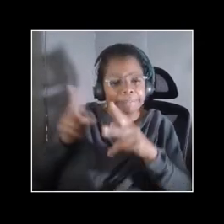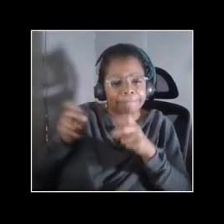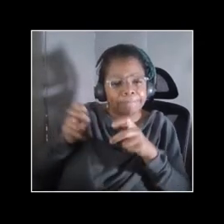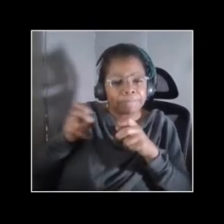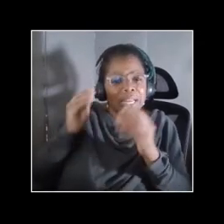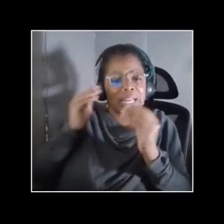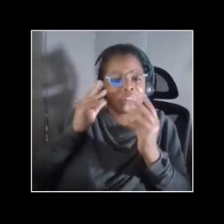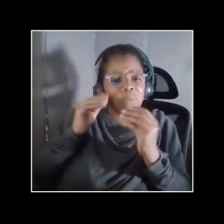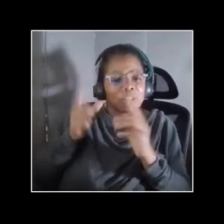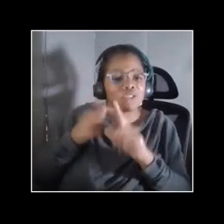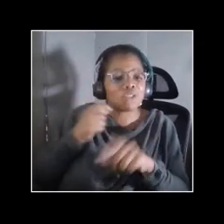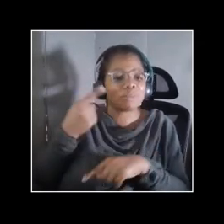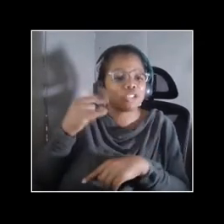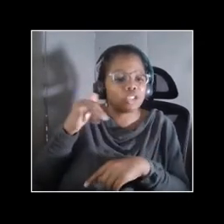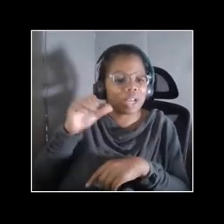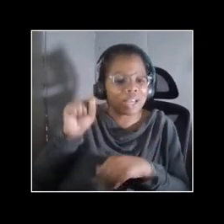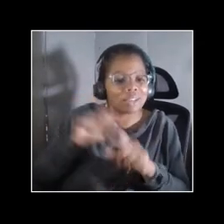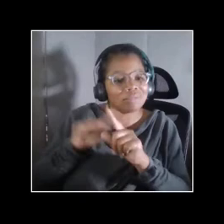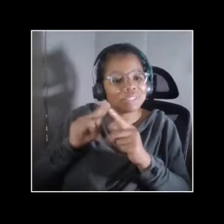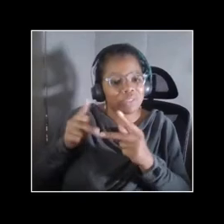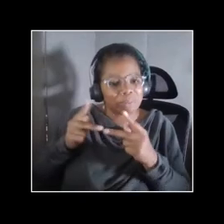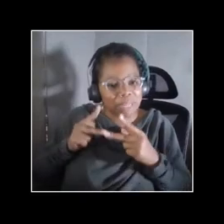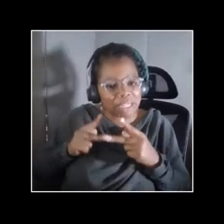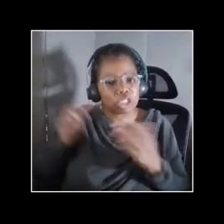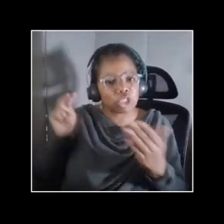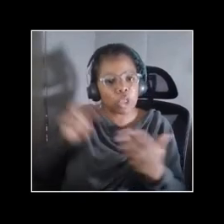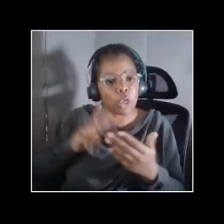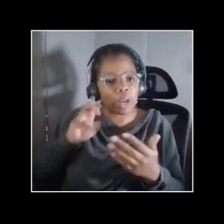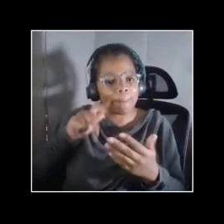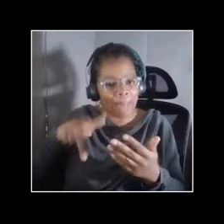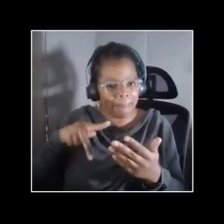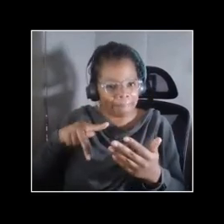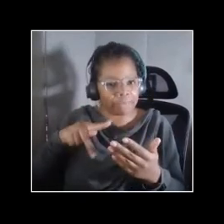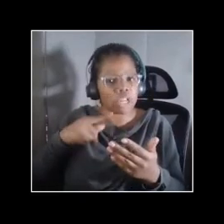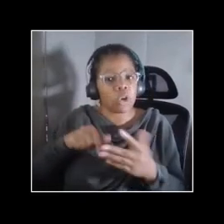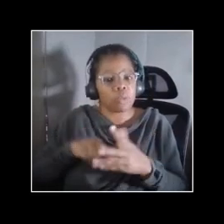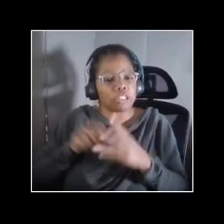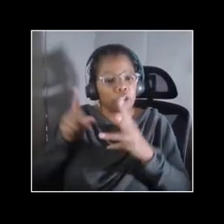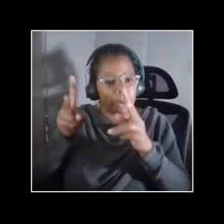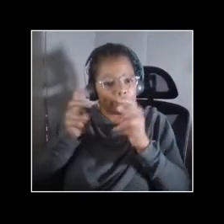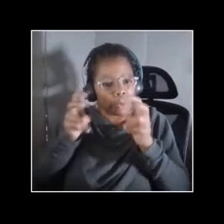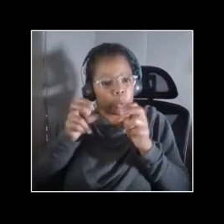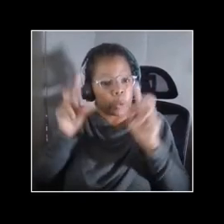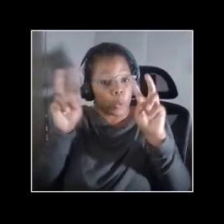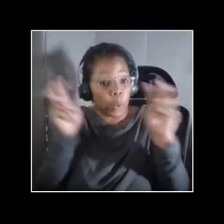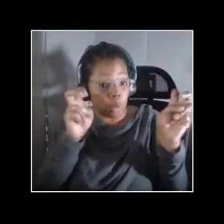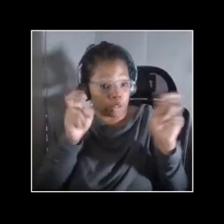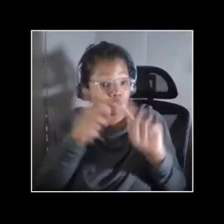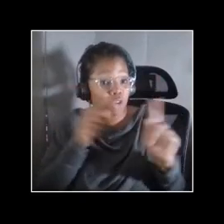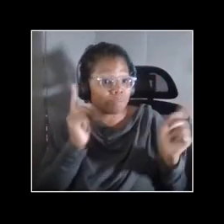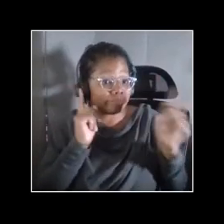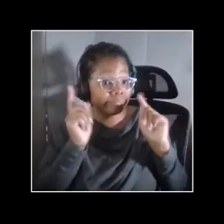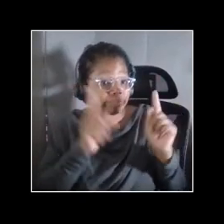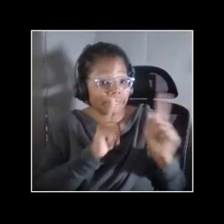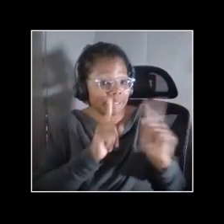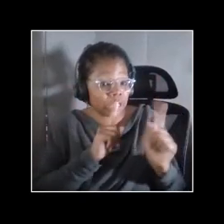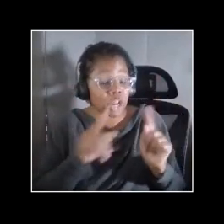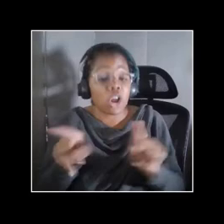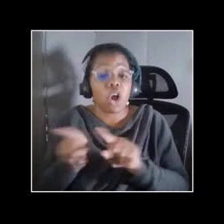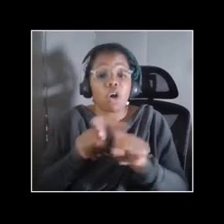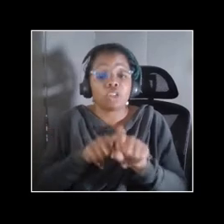information, GIS, different data sources to look at a map. We then started pulling quotes from what we heard. We also looked at how these